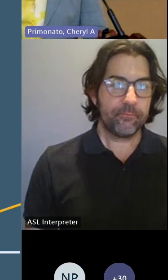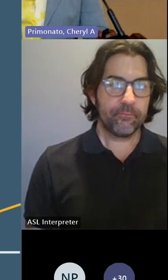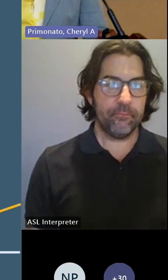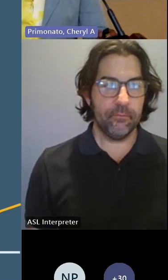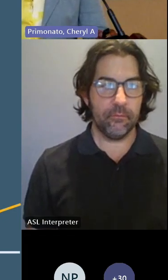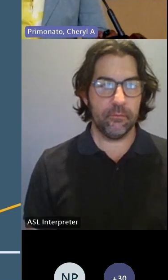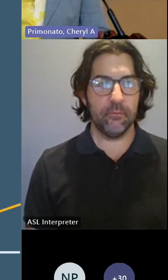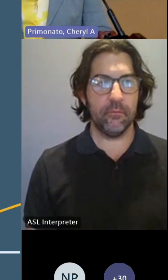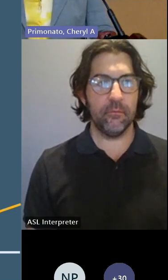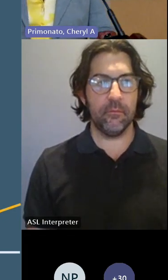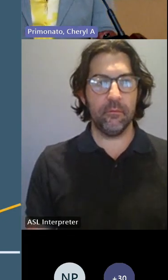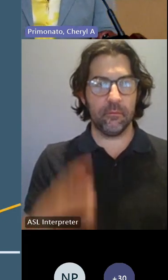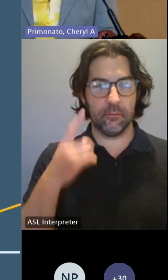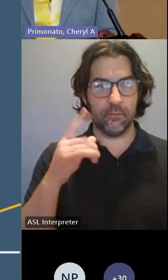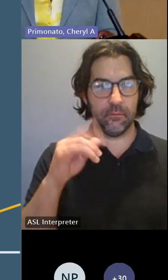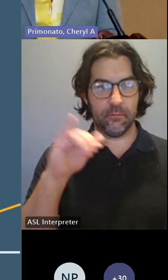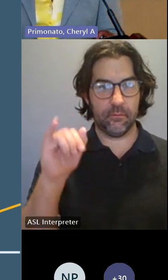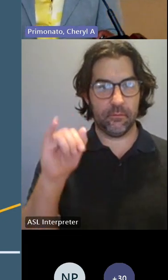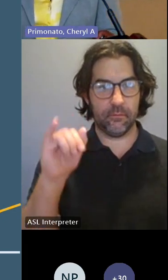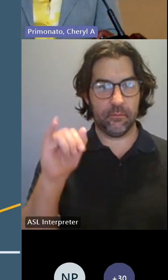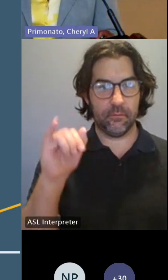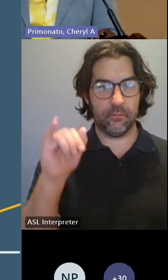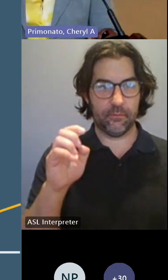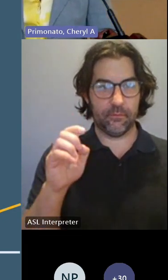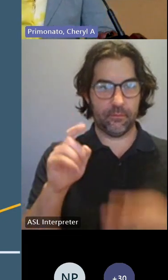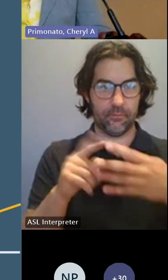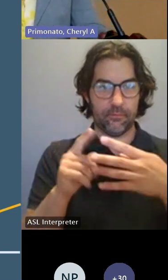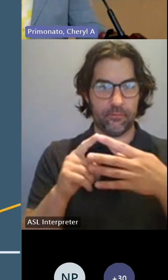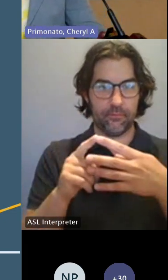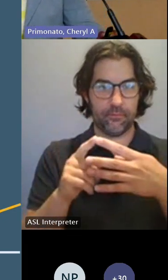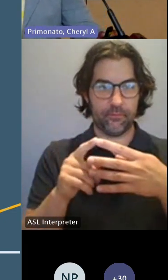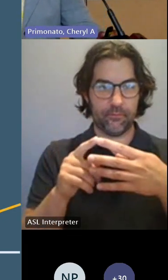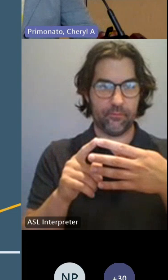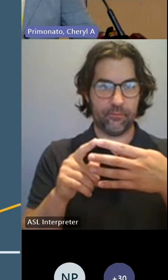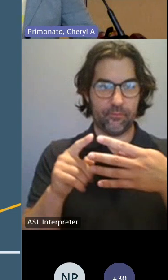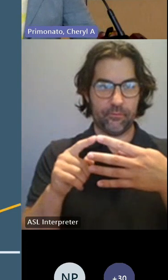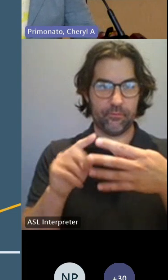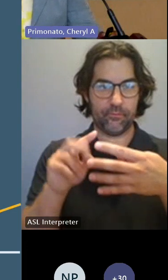For the month of June, PRT began the month with